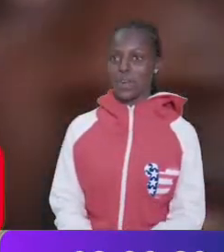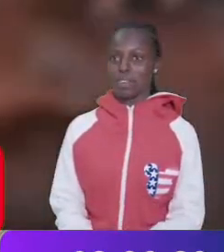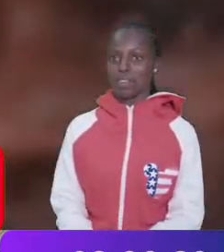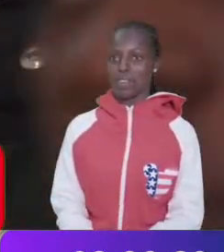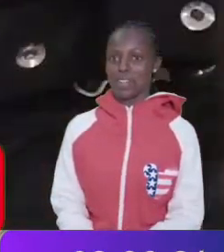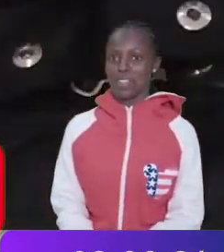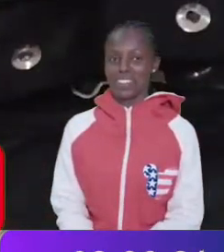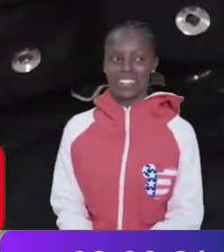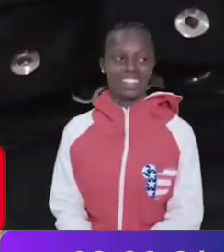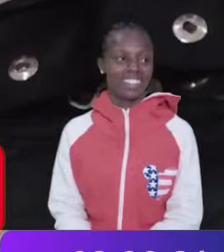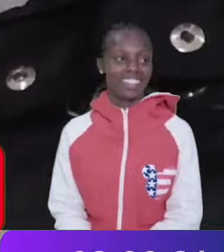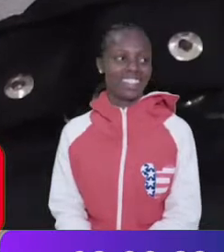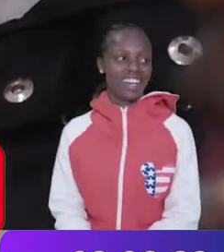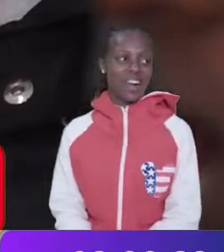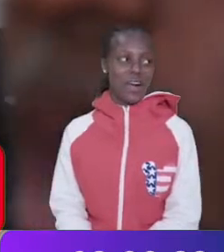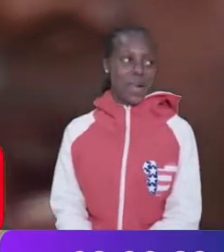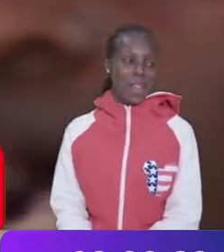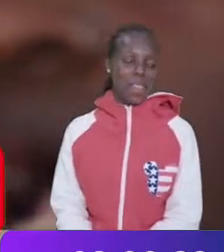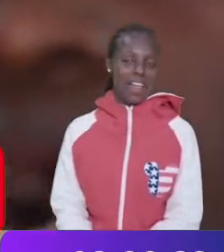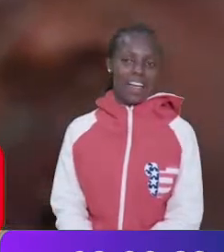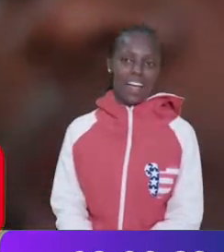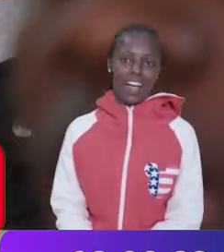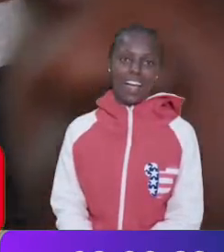Falme mwema